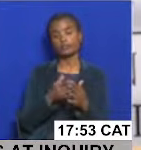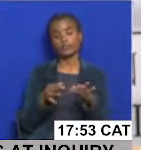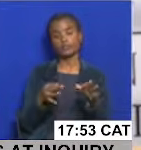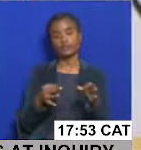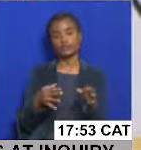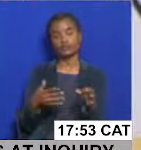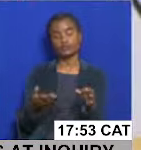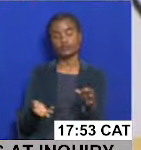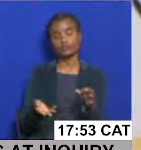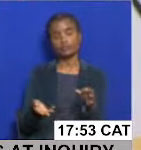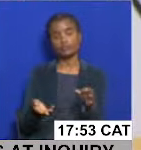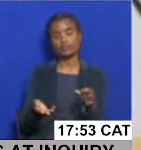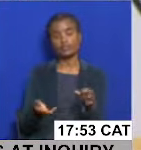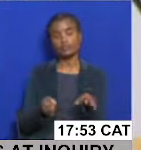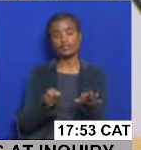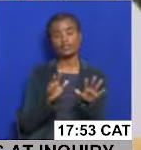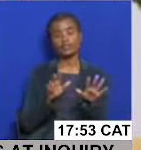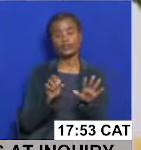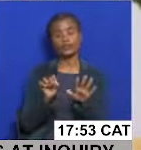807.